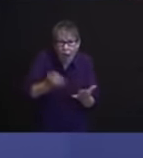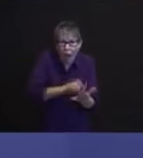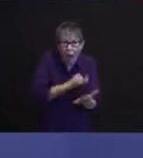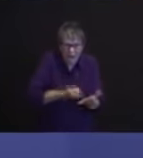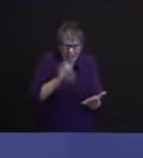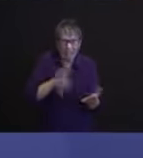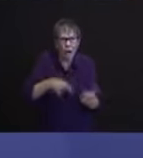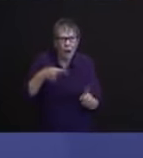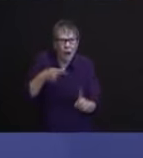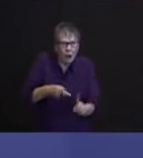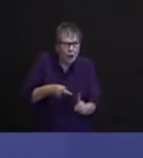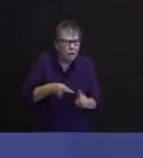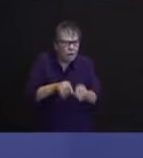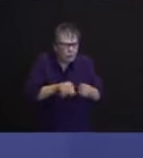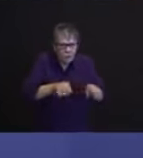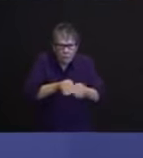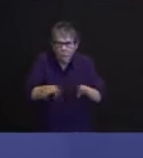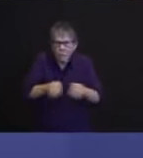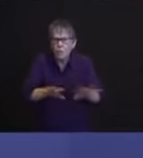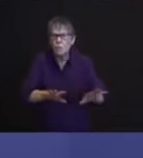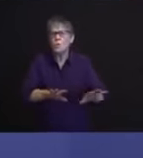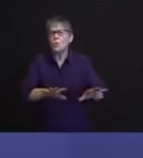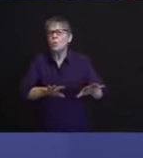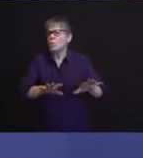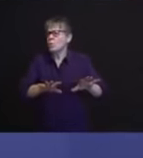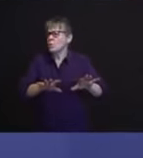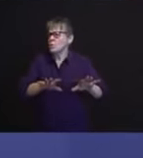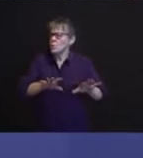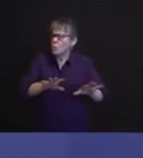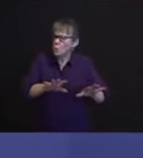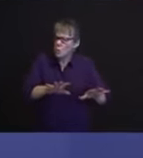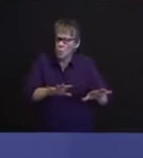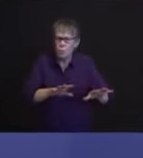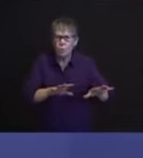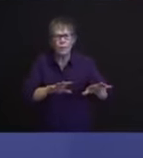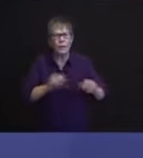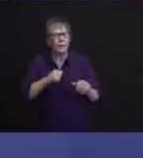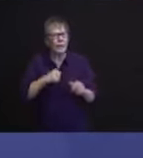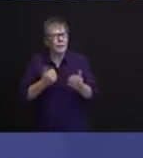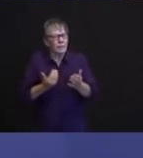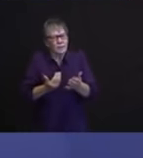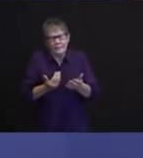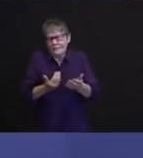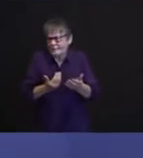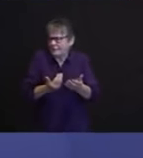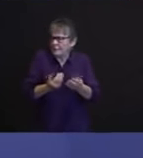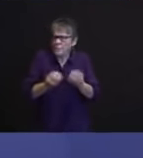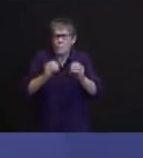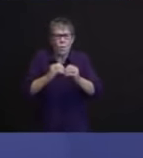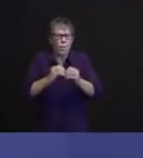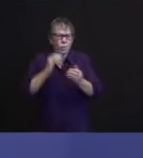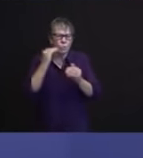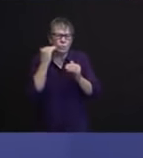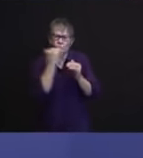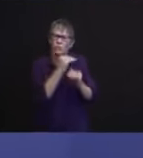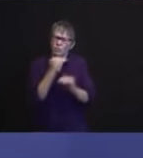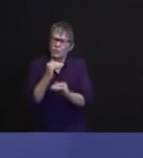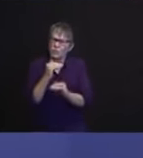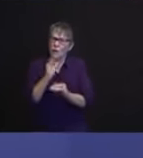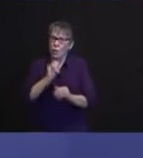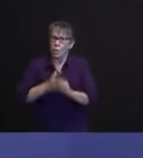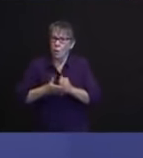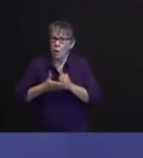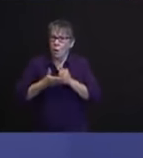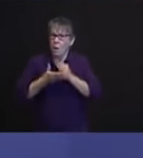as we progress through this difficult holiday season, it is every individual person out there who can, through their efforts and increased